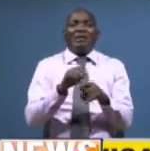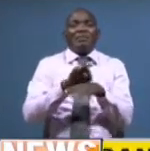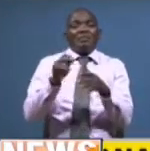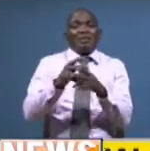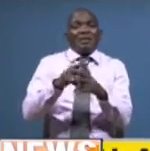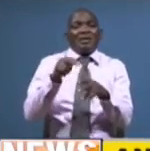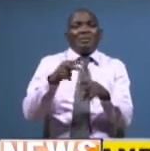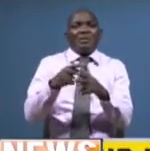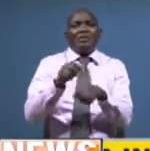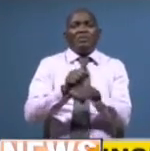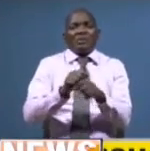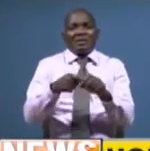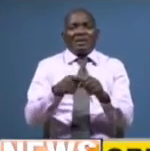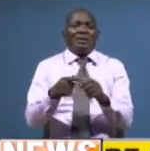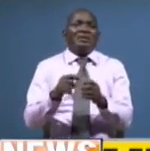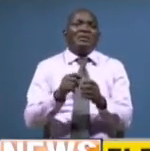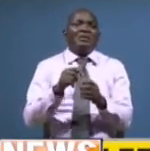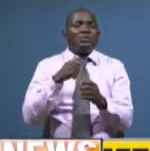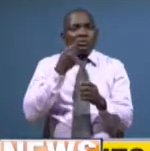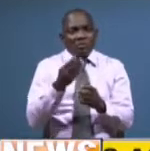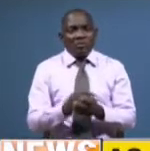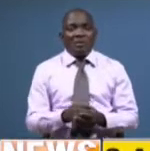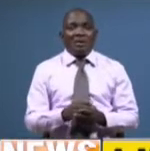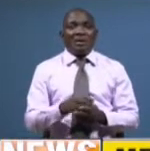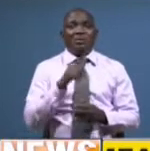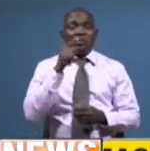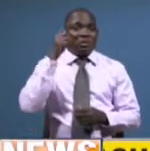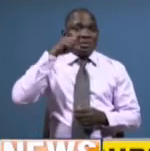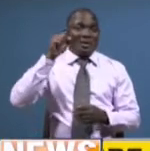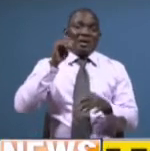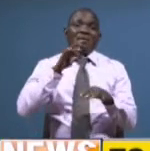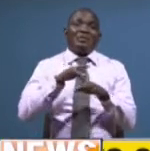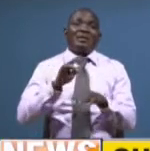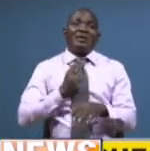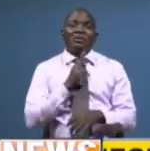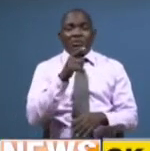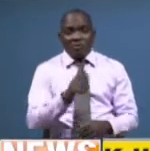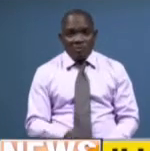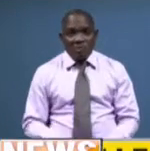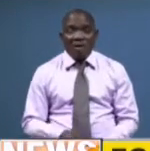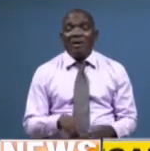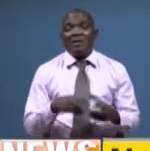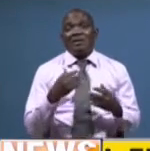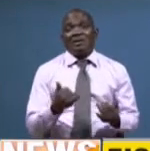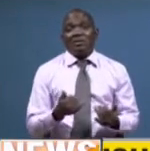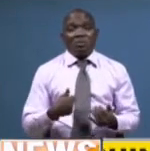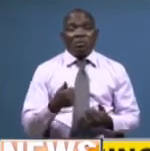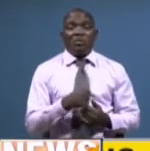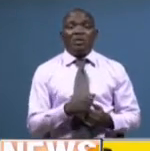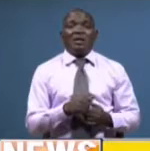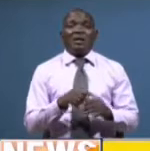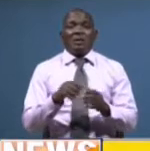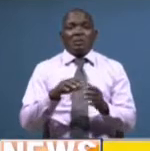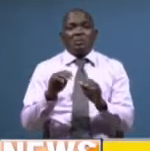practical work, which begins in a few weeks. The strike has affected us seriously. And now, as you see, we are doing group